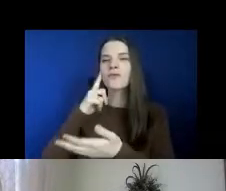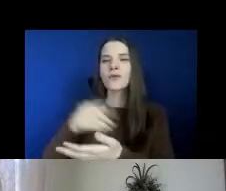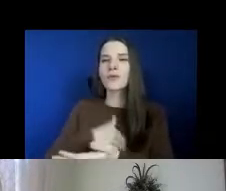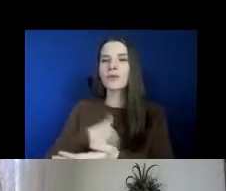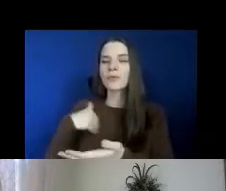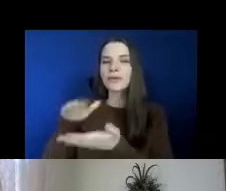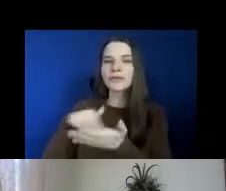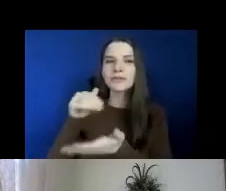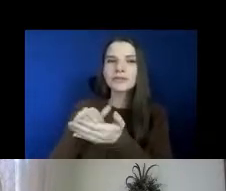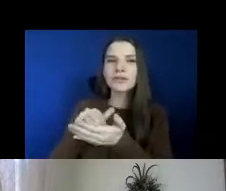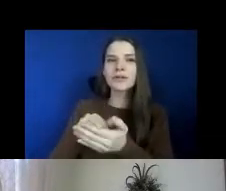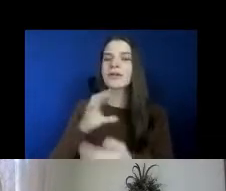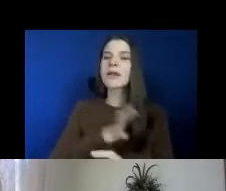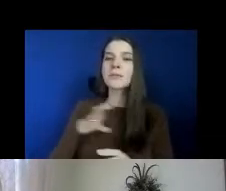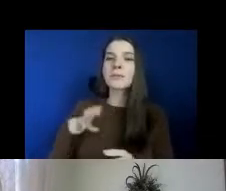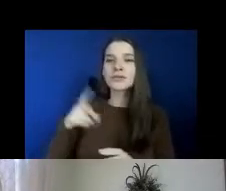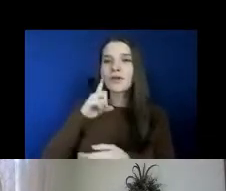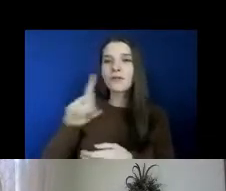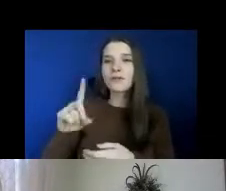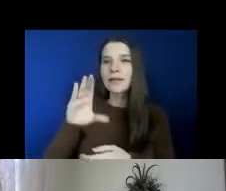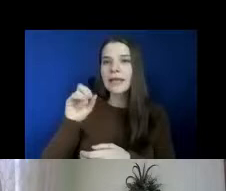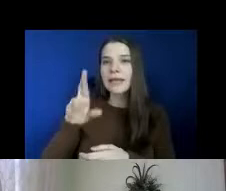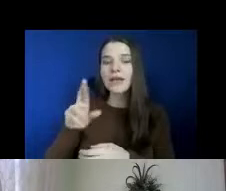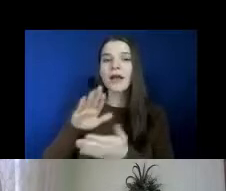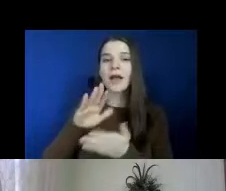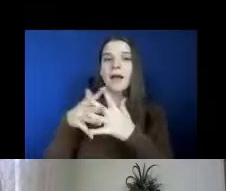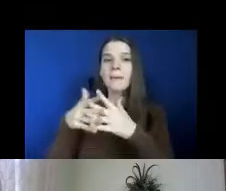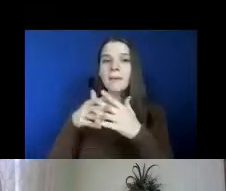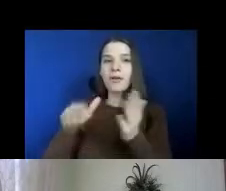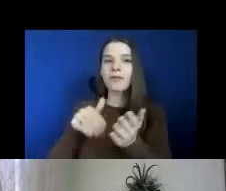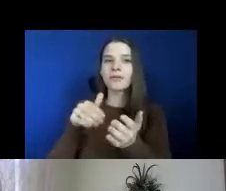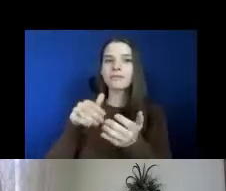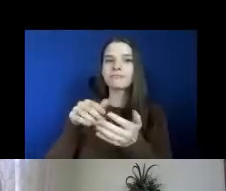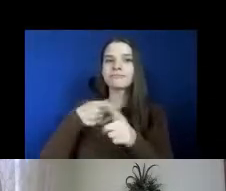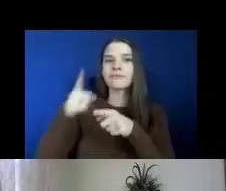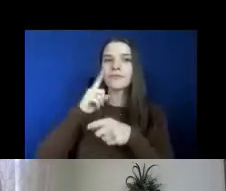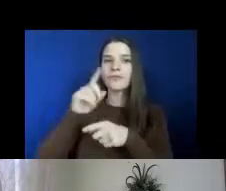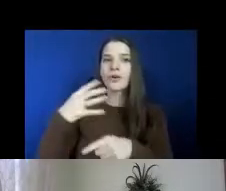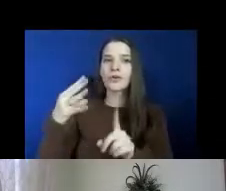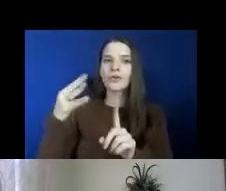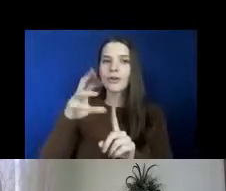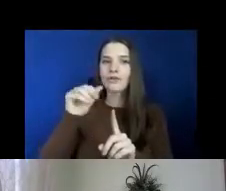on Cancer, the American College of Radiology, and NCCN, the National